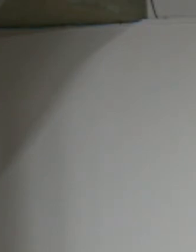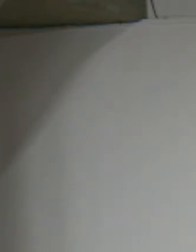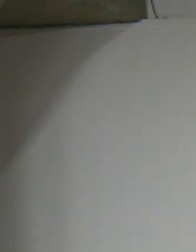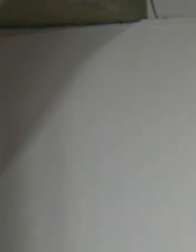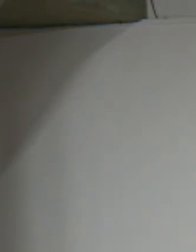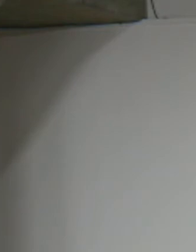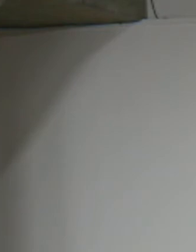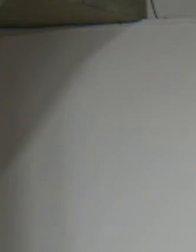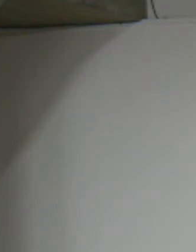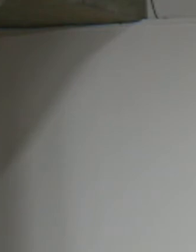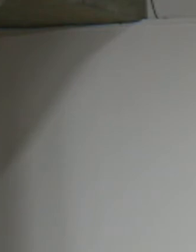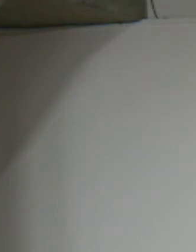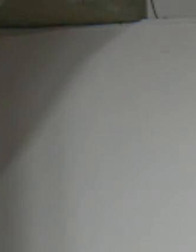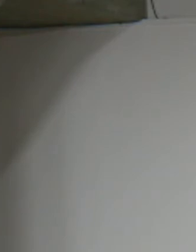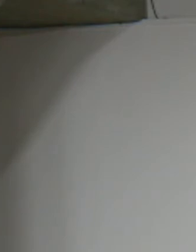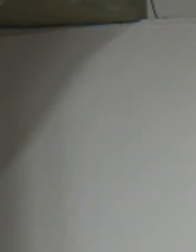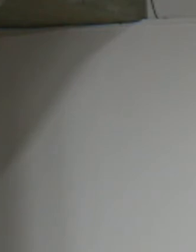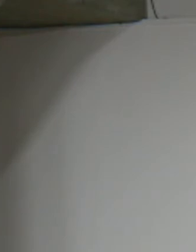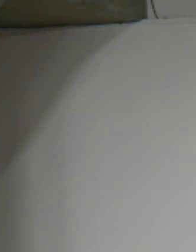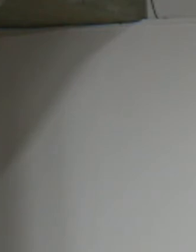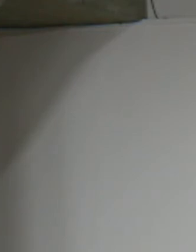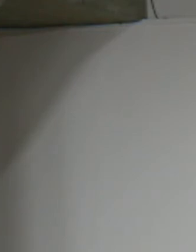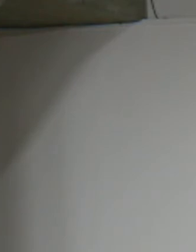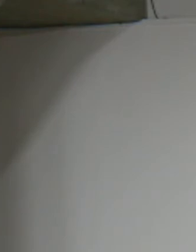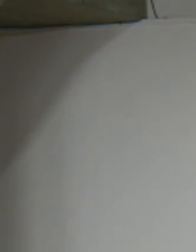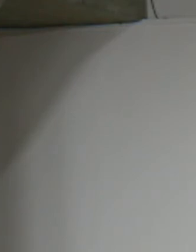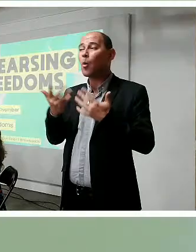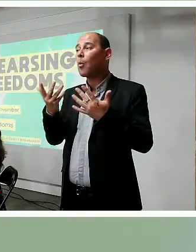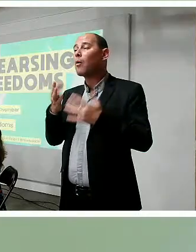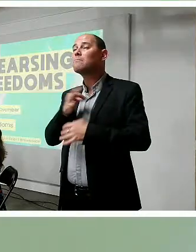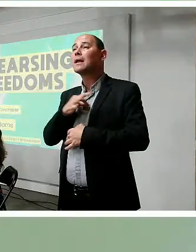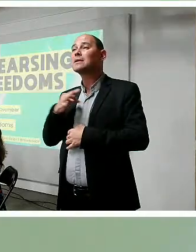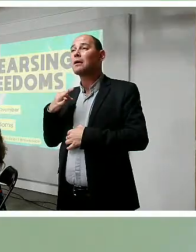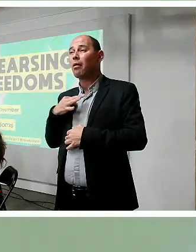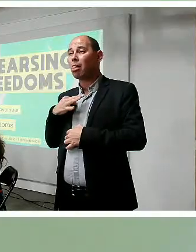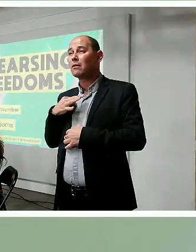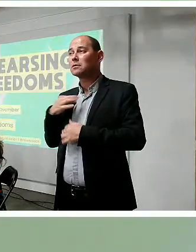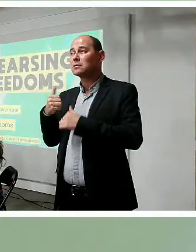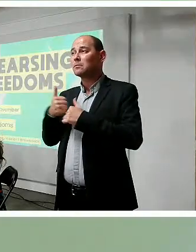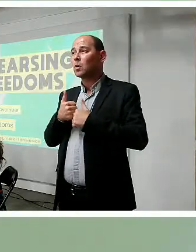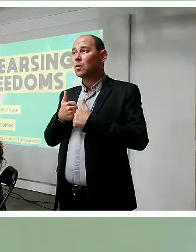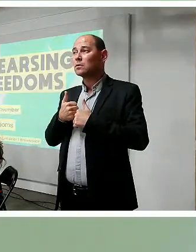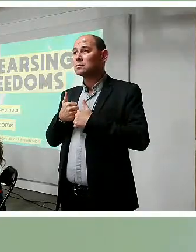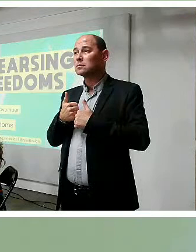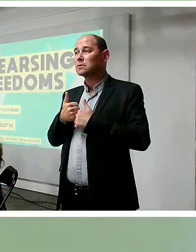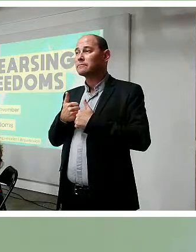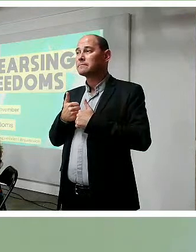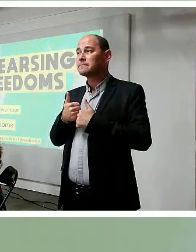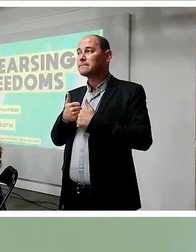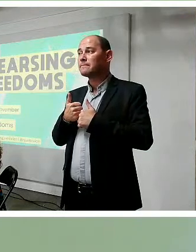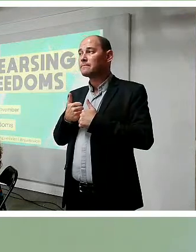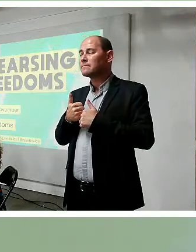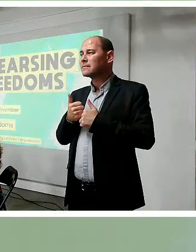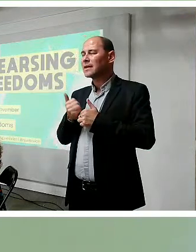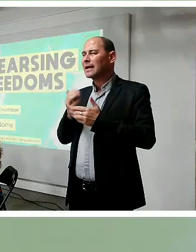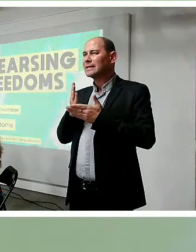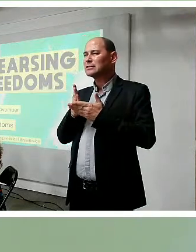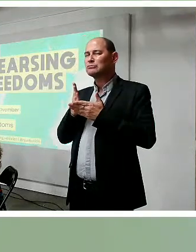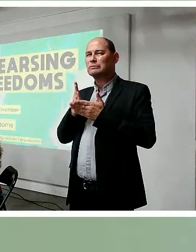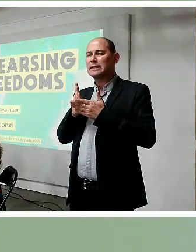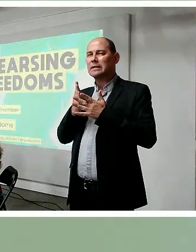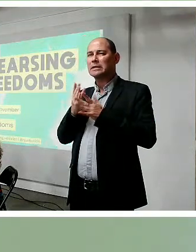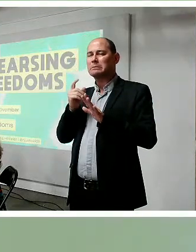or through the medical system, and I've worked in there as well. It's a really perverse sort